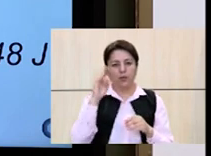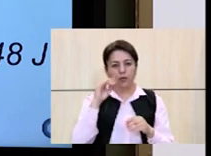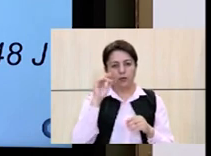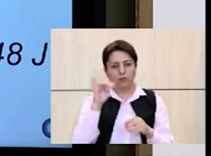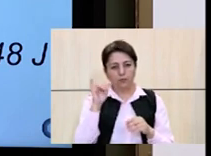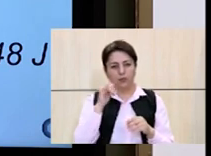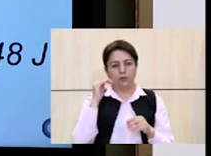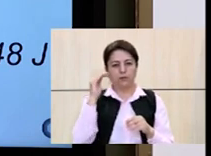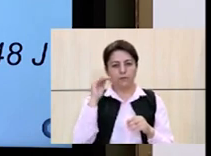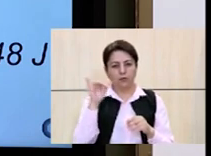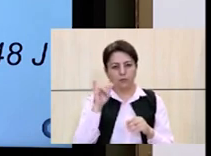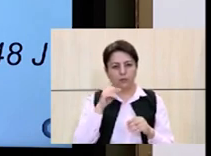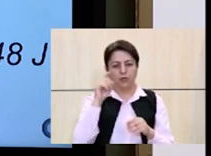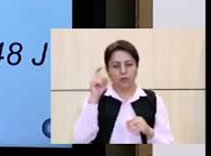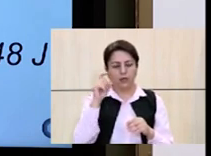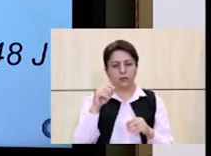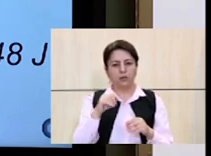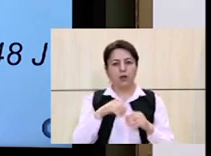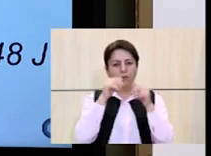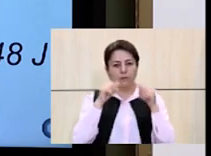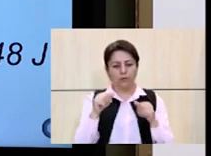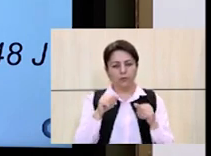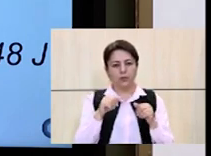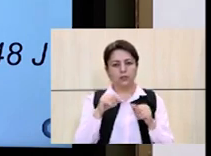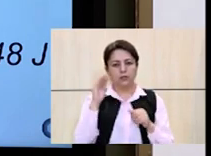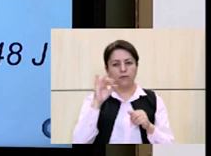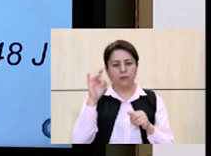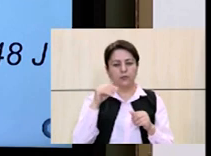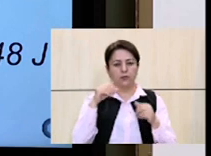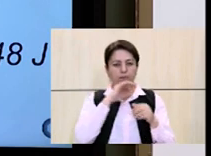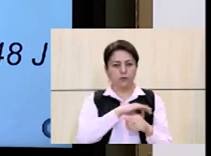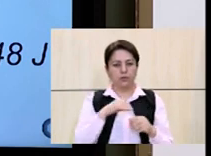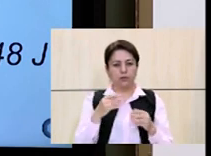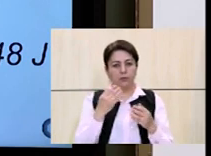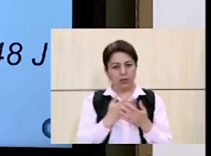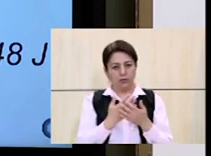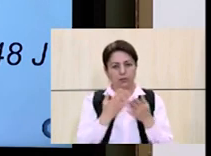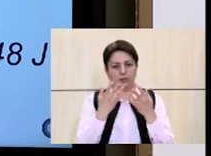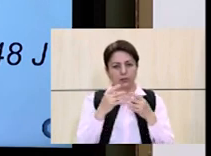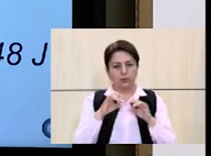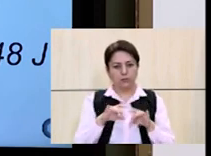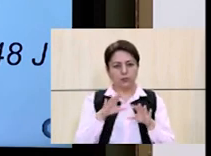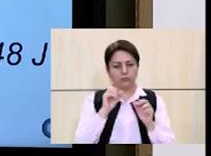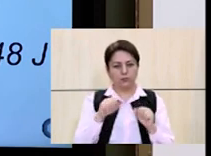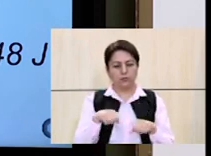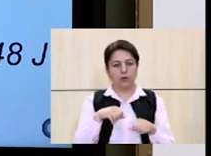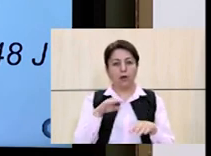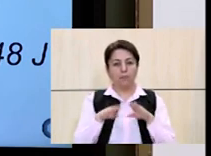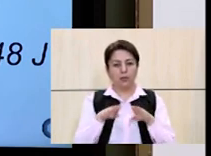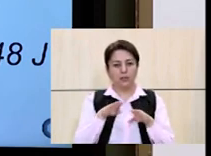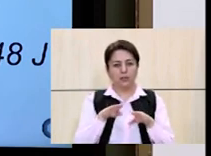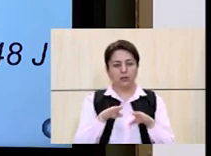h formulasidan foydalanib, biz masalani ishlay olamiz. Bu masalamiz oddiy masala. Demak, massaning